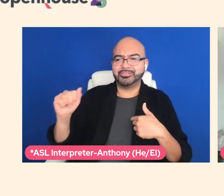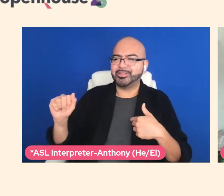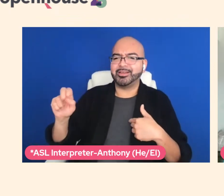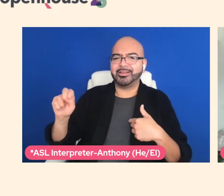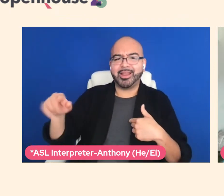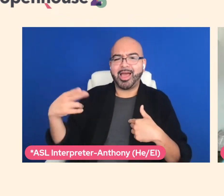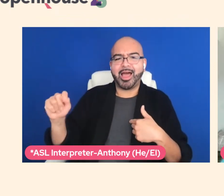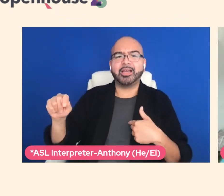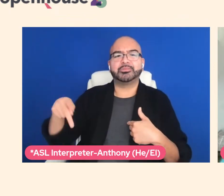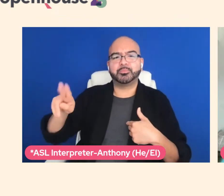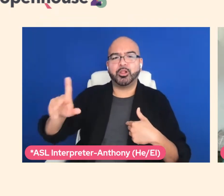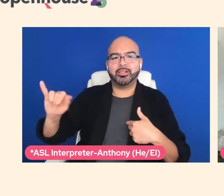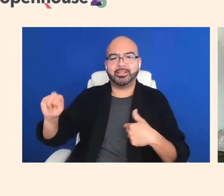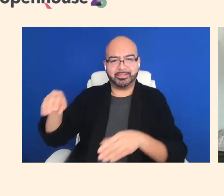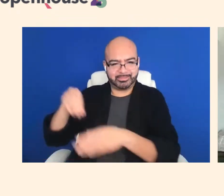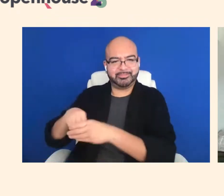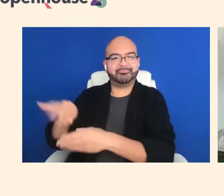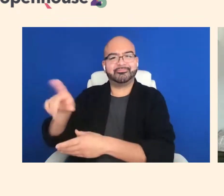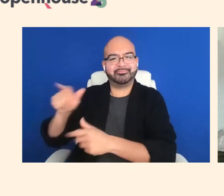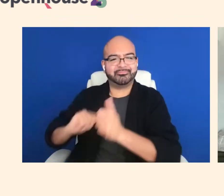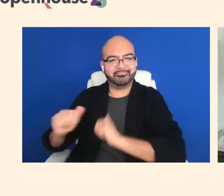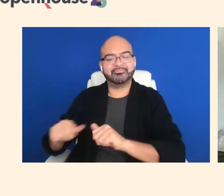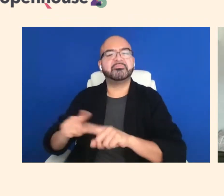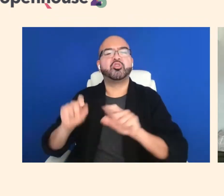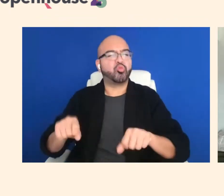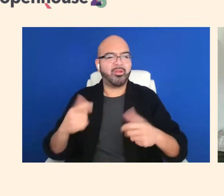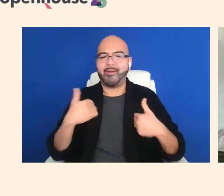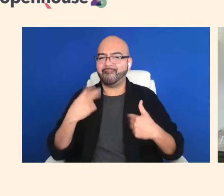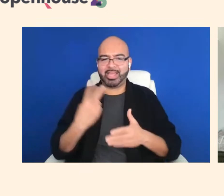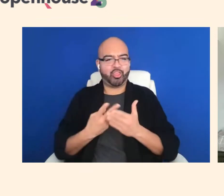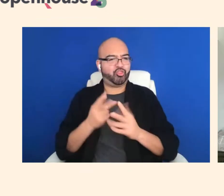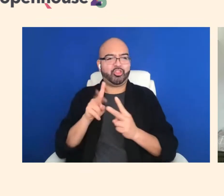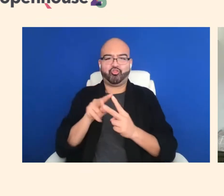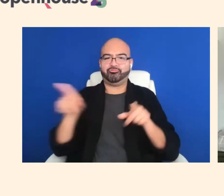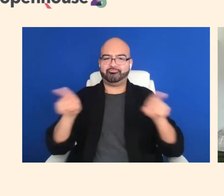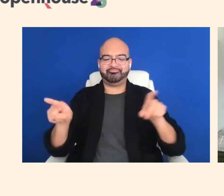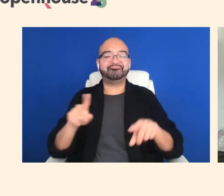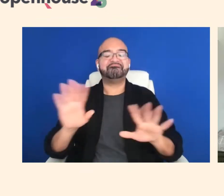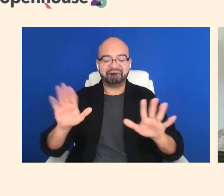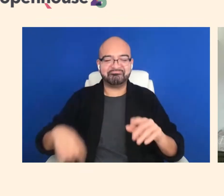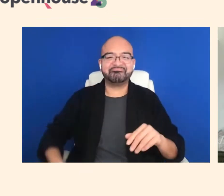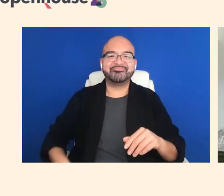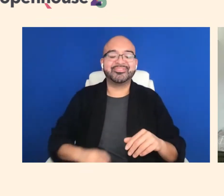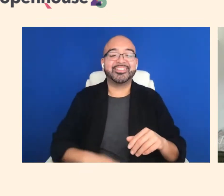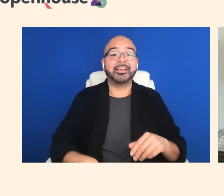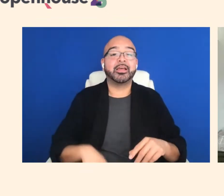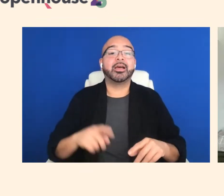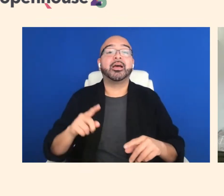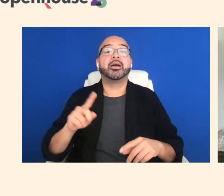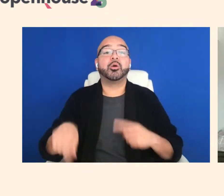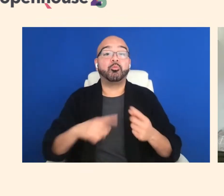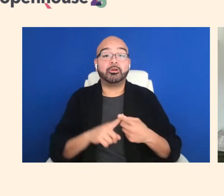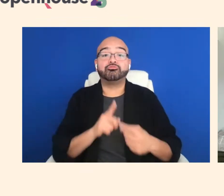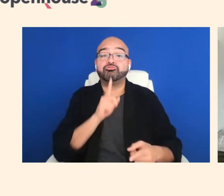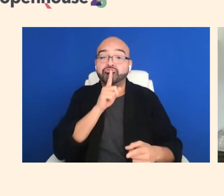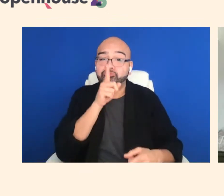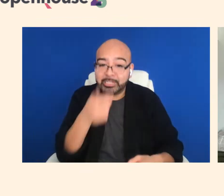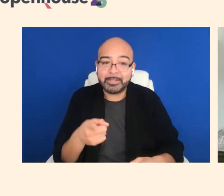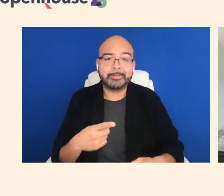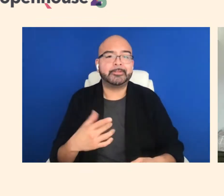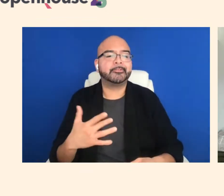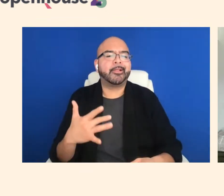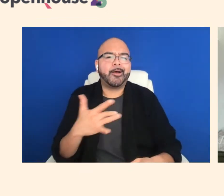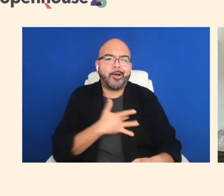So good. yeah, so you can have either of them. And with real deep hearts,